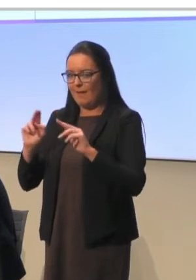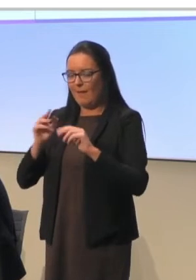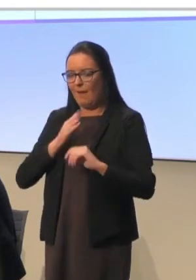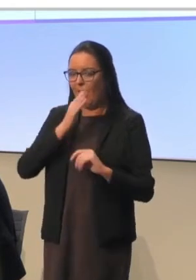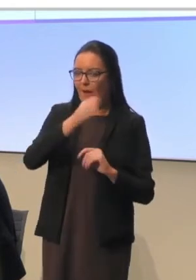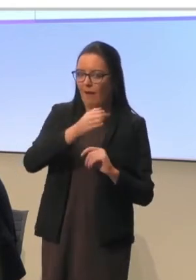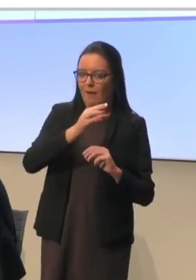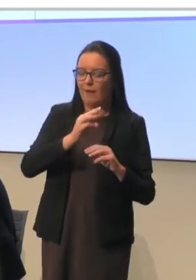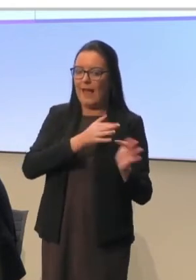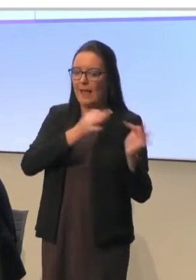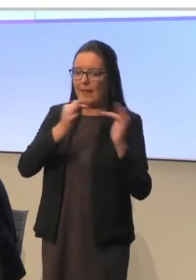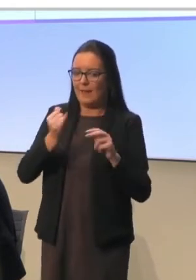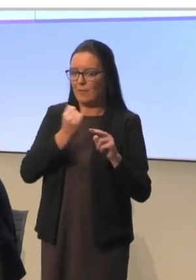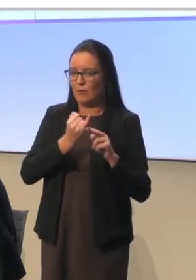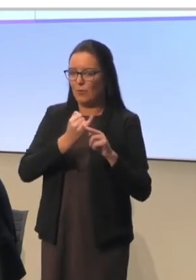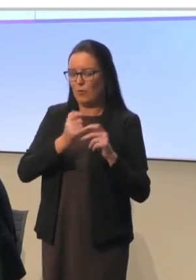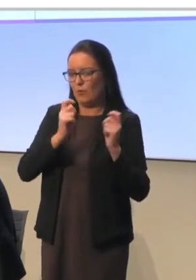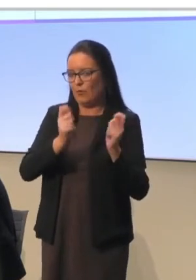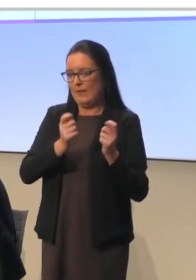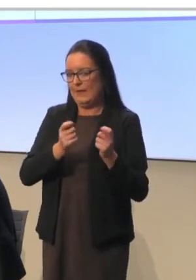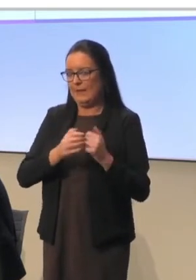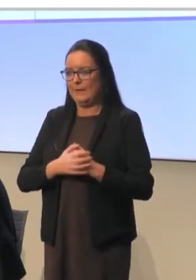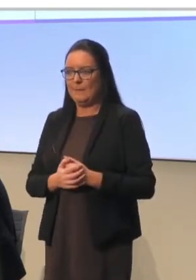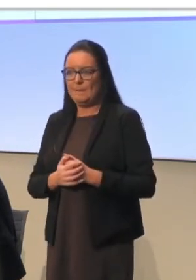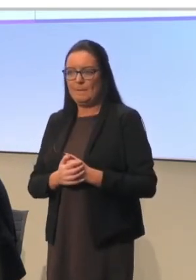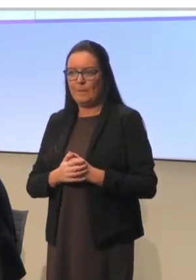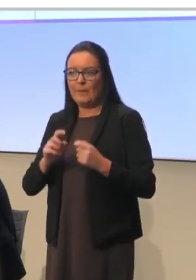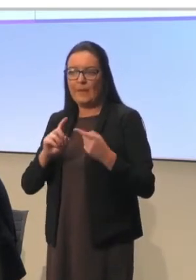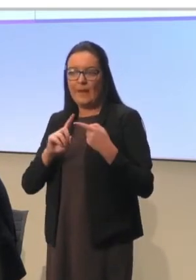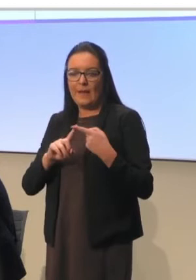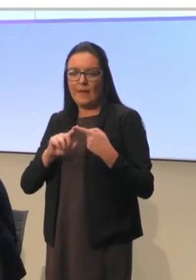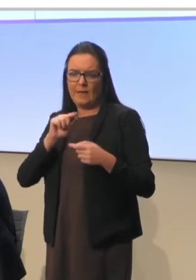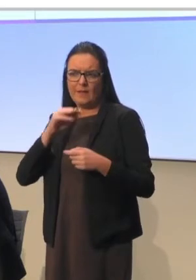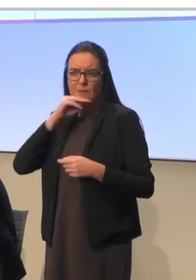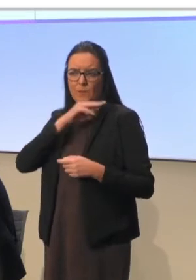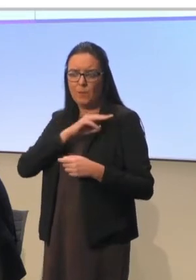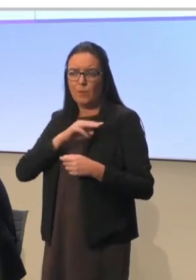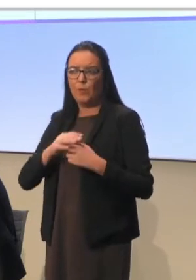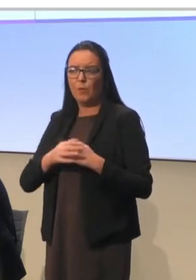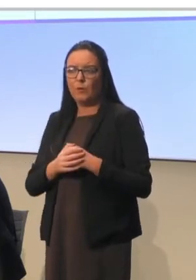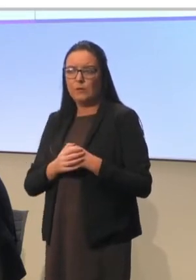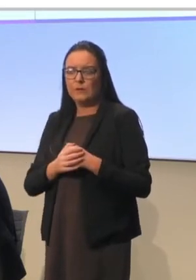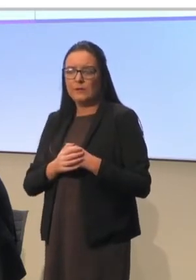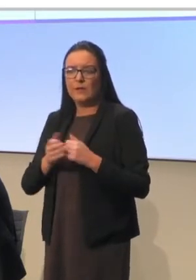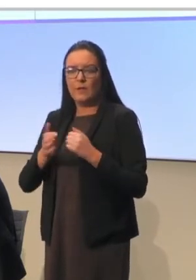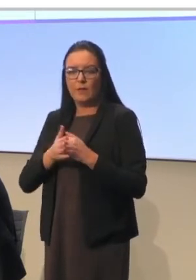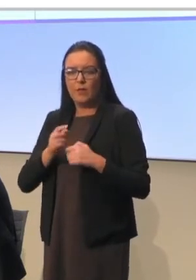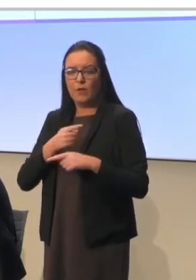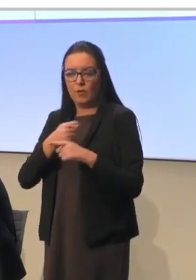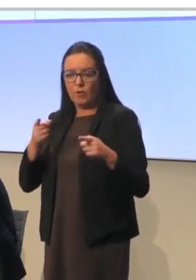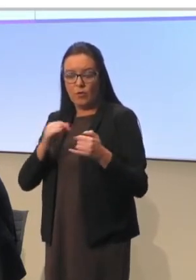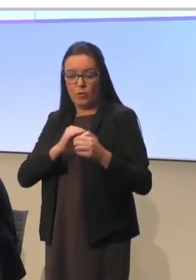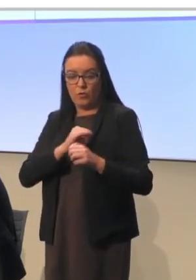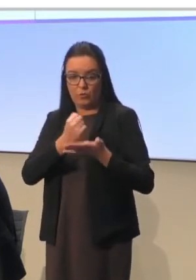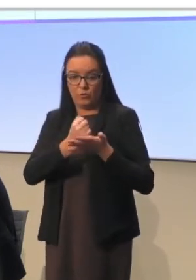post-school education or training. And that this is significant for those who are economically vulnerable at any